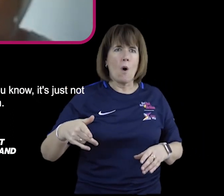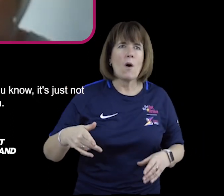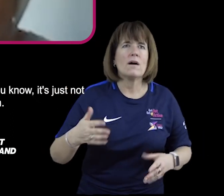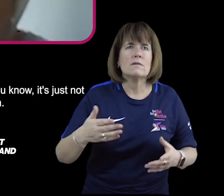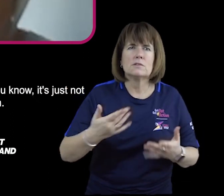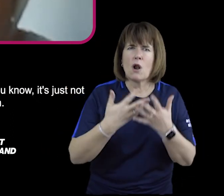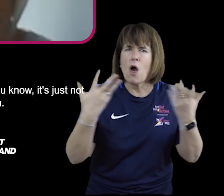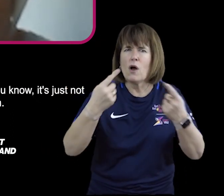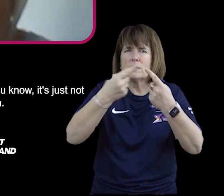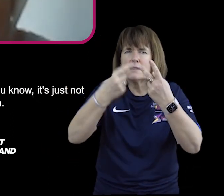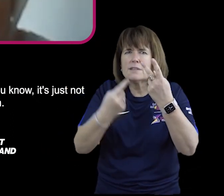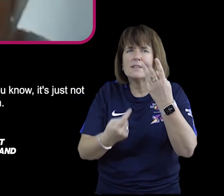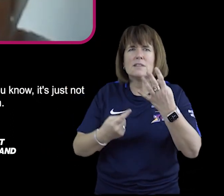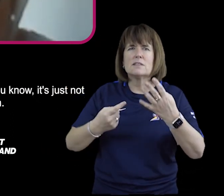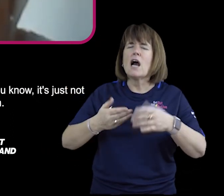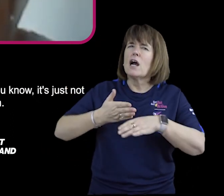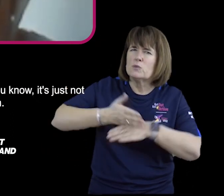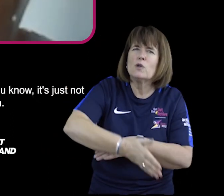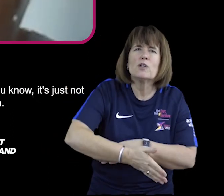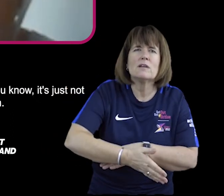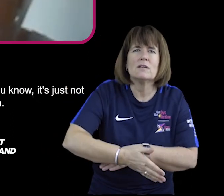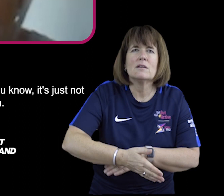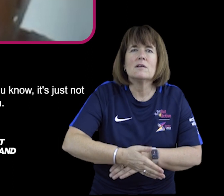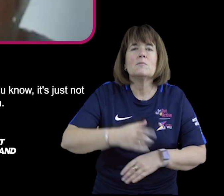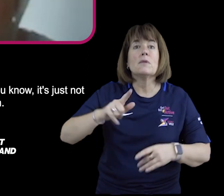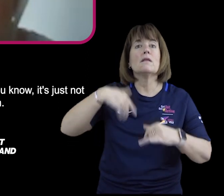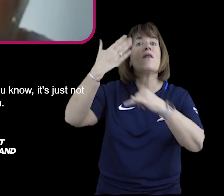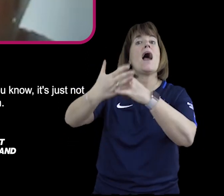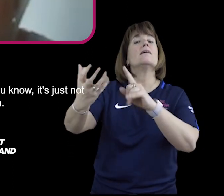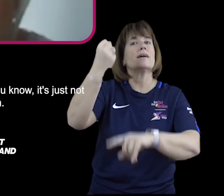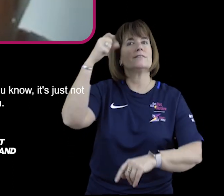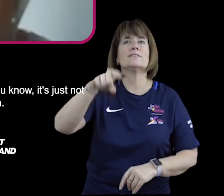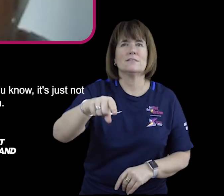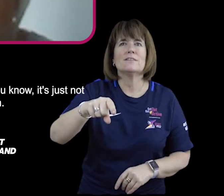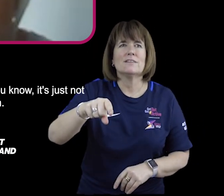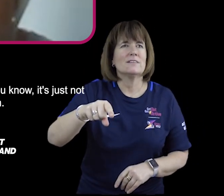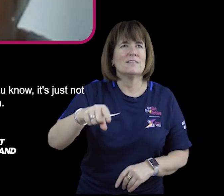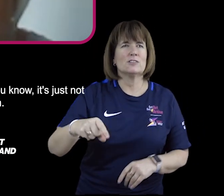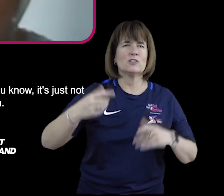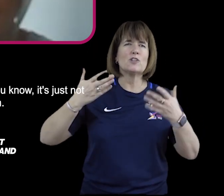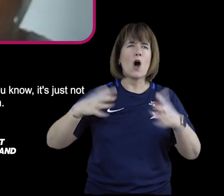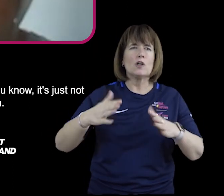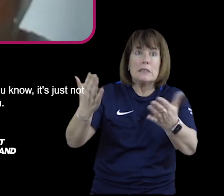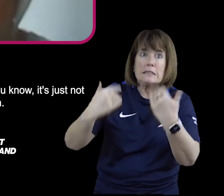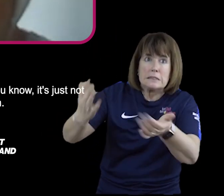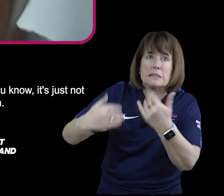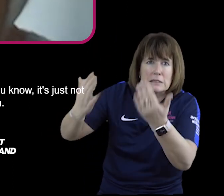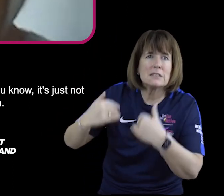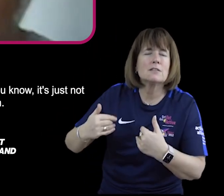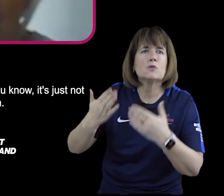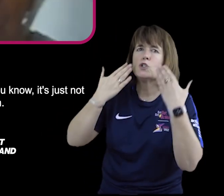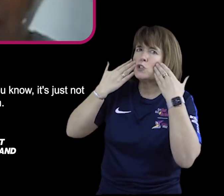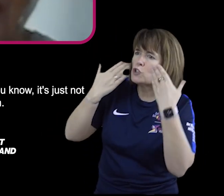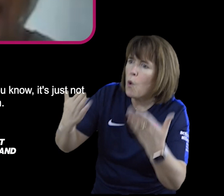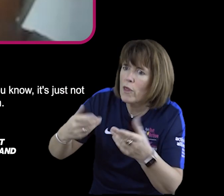that, and it can be hard work, but you get there in the end. You know, it's just not